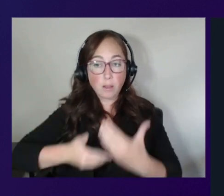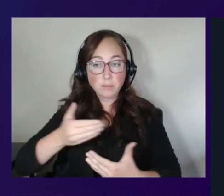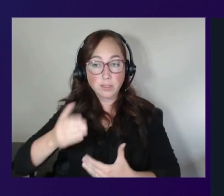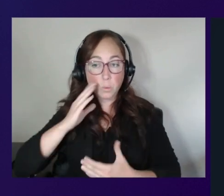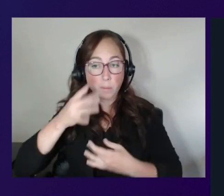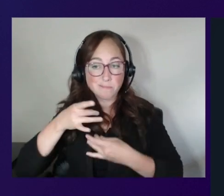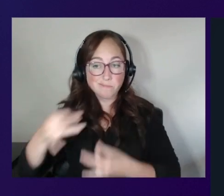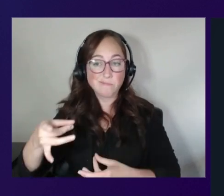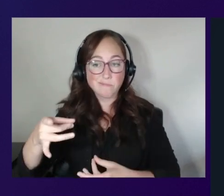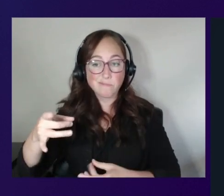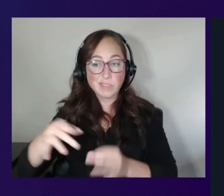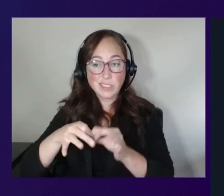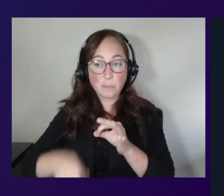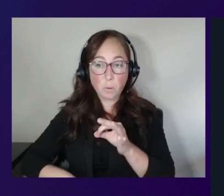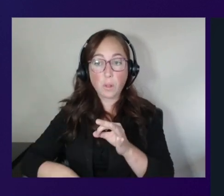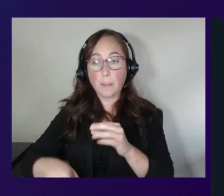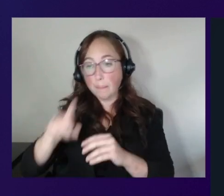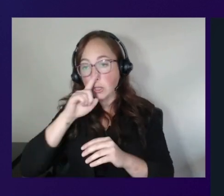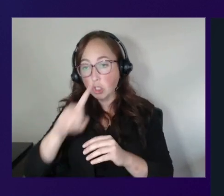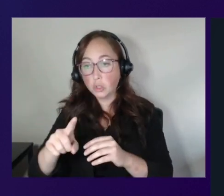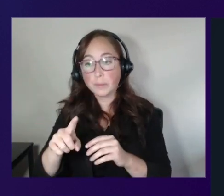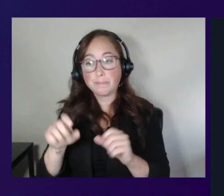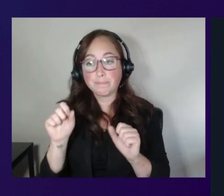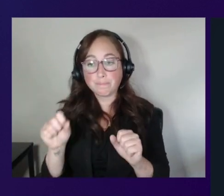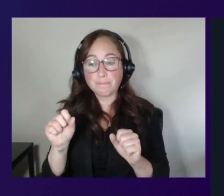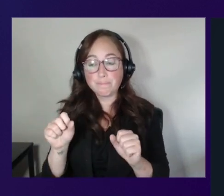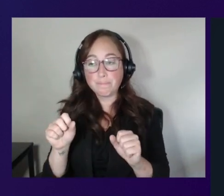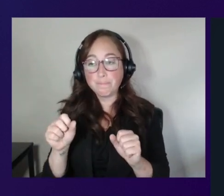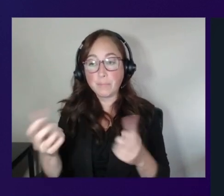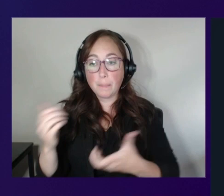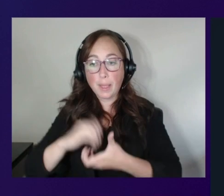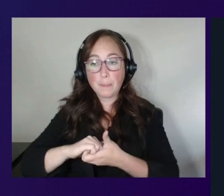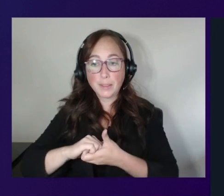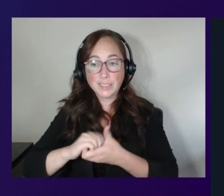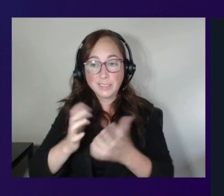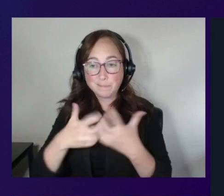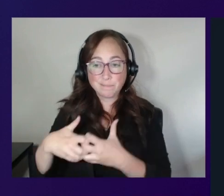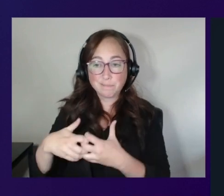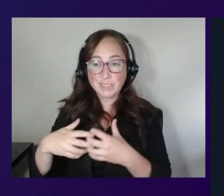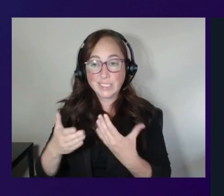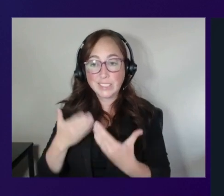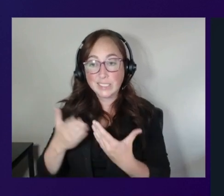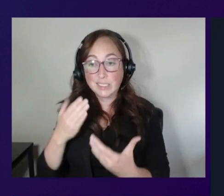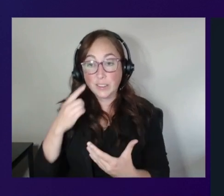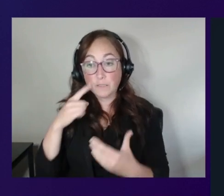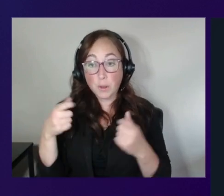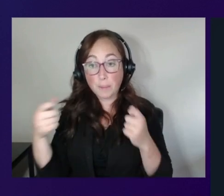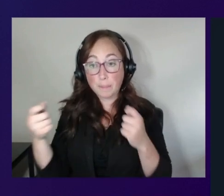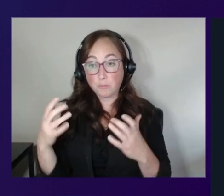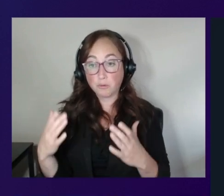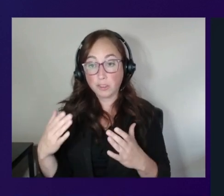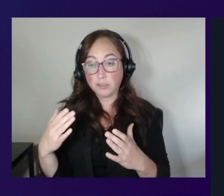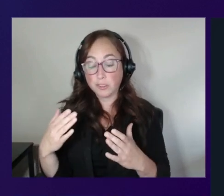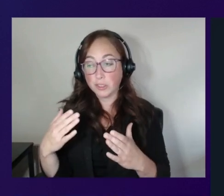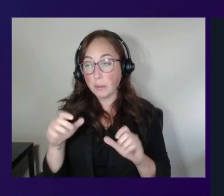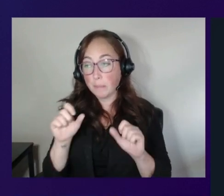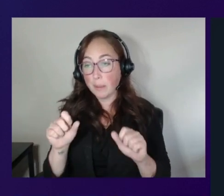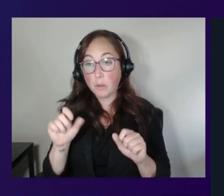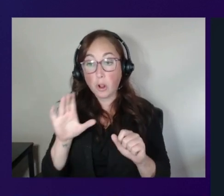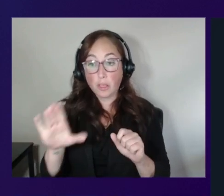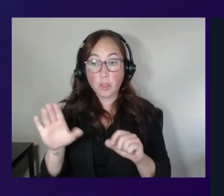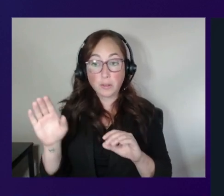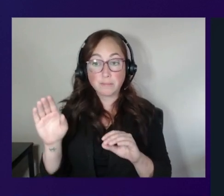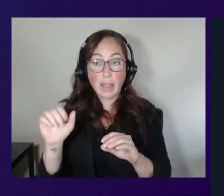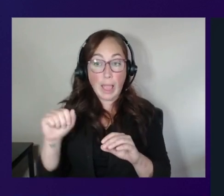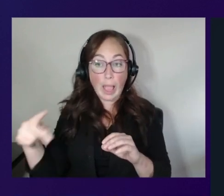and increased compatibility. So what Application Manager provides is the ability for administrators to record their installation of the